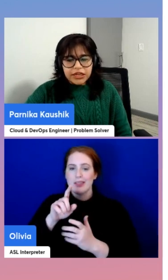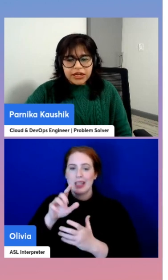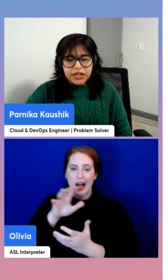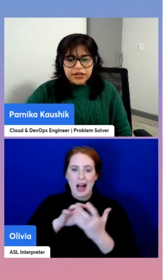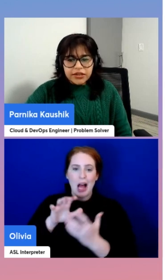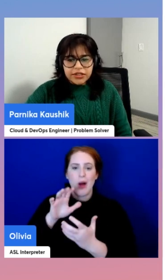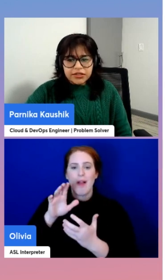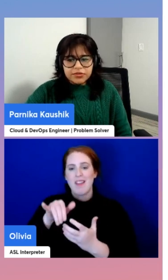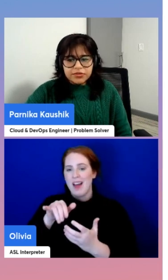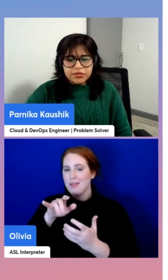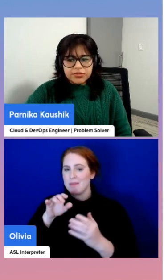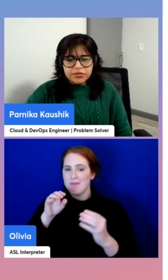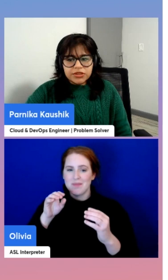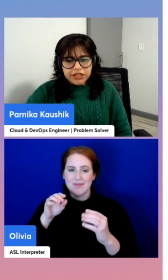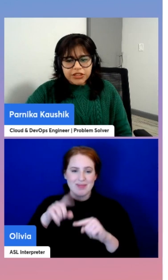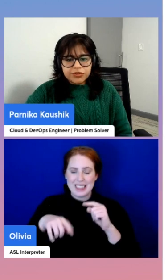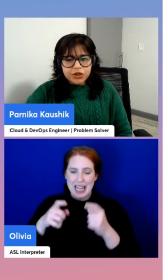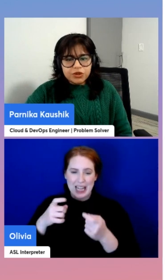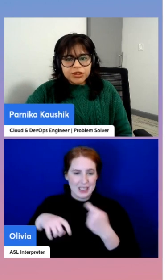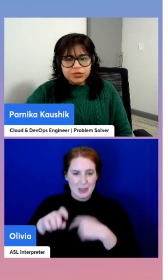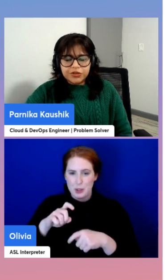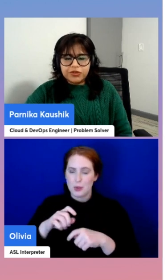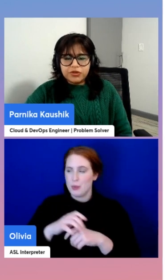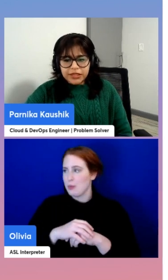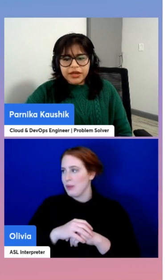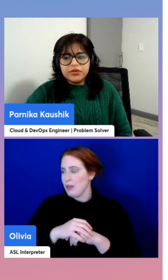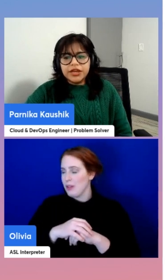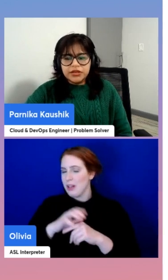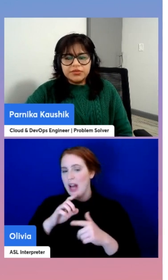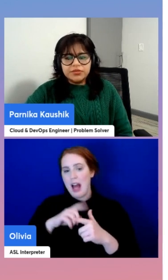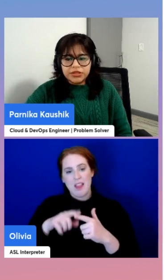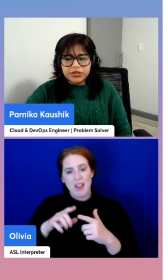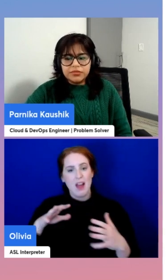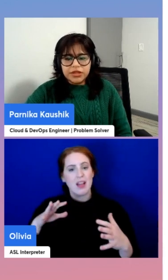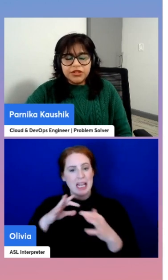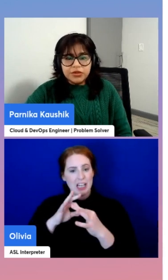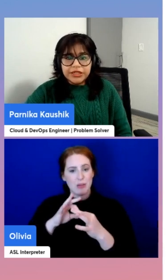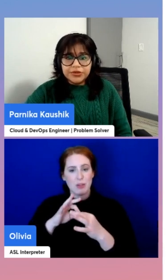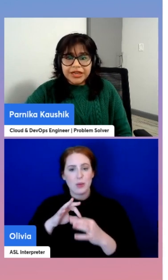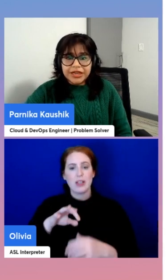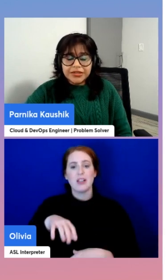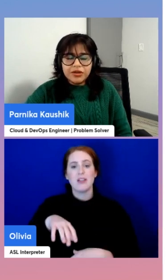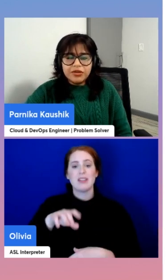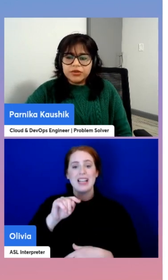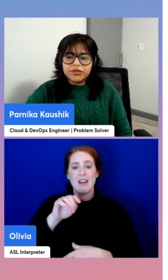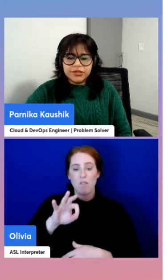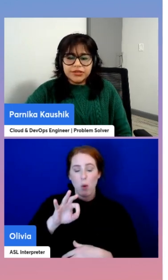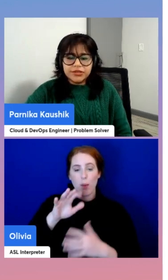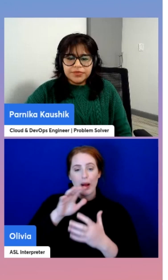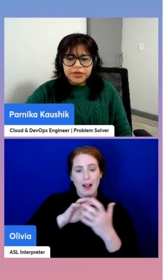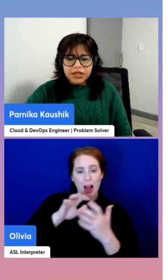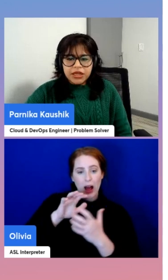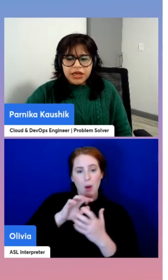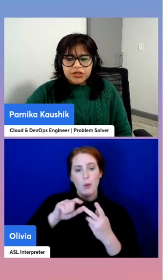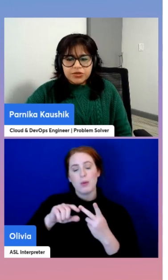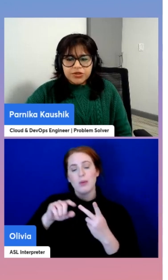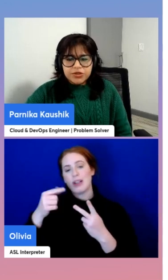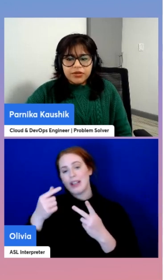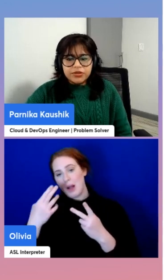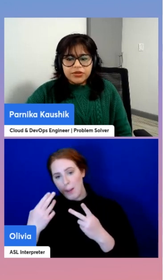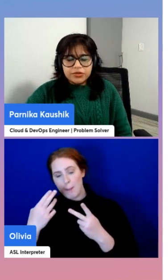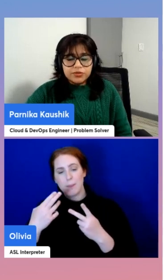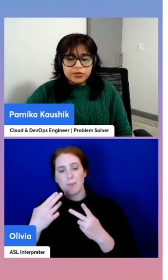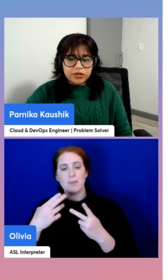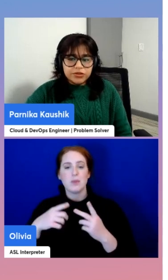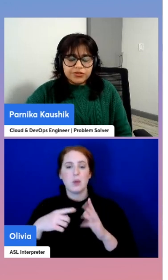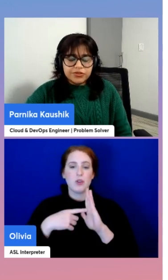that. It then creates some secure connections for you between Terraform Cloud, AWS GitHub, and the newly created Vault instance. It shows